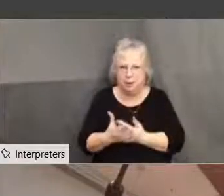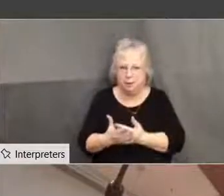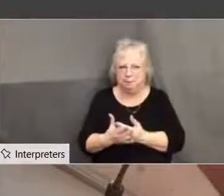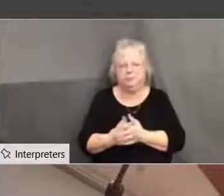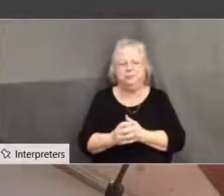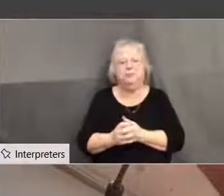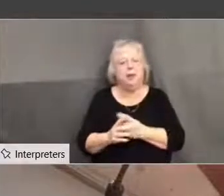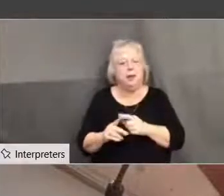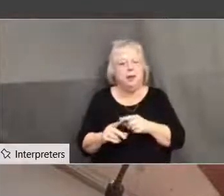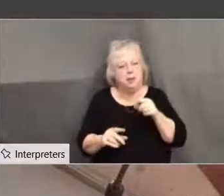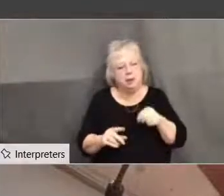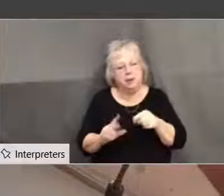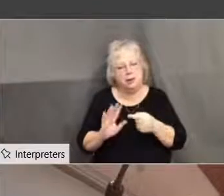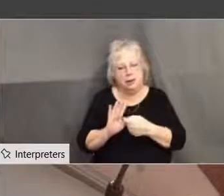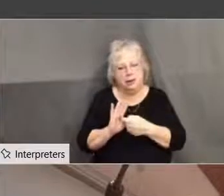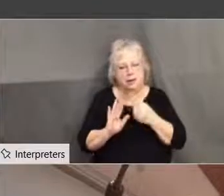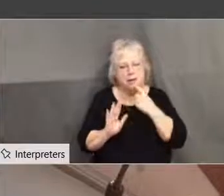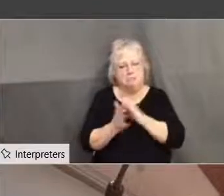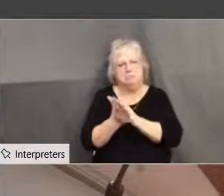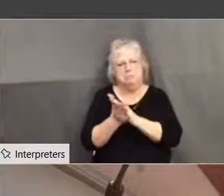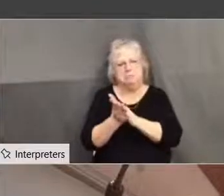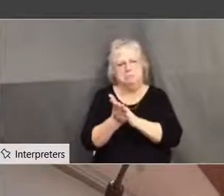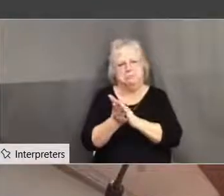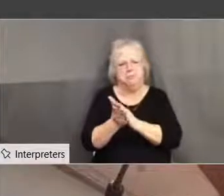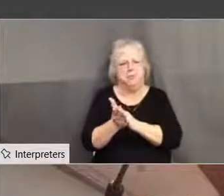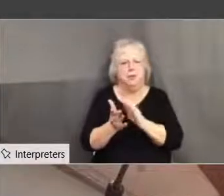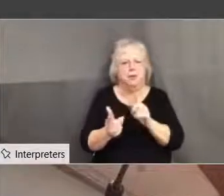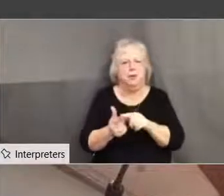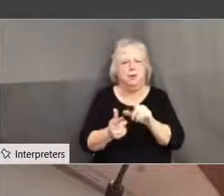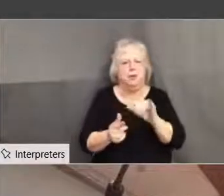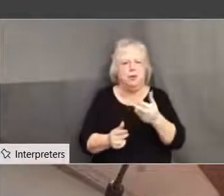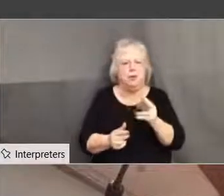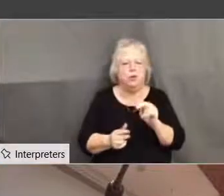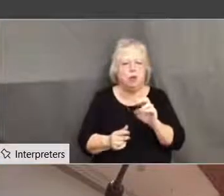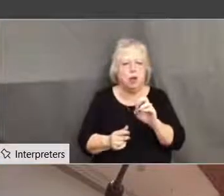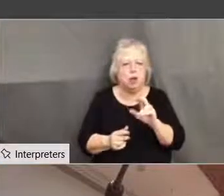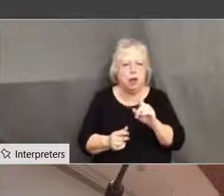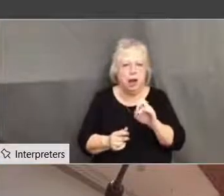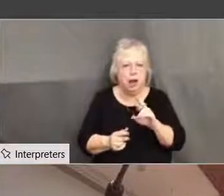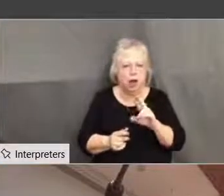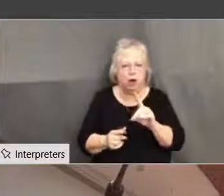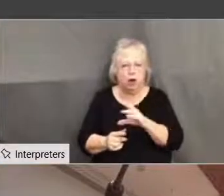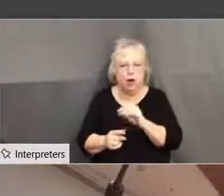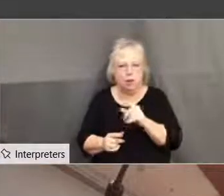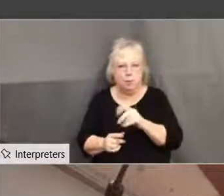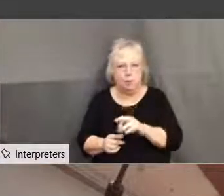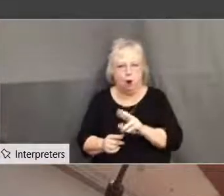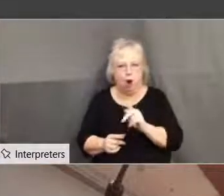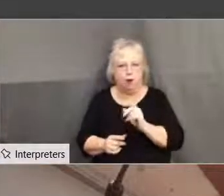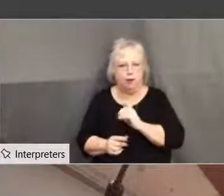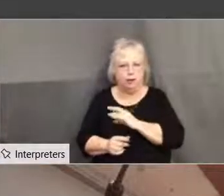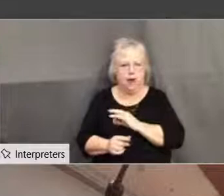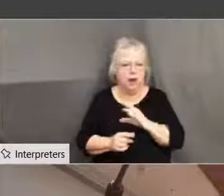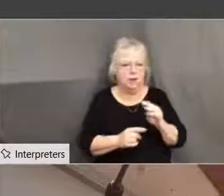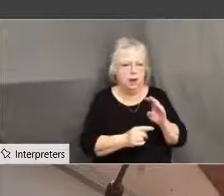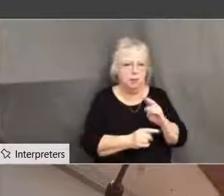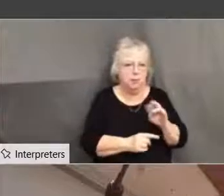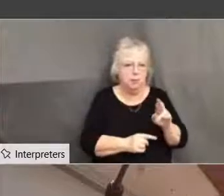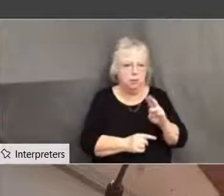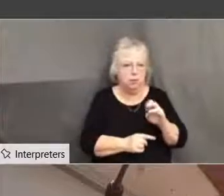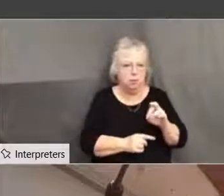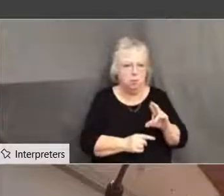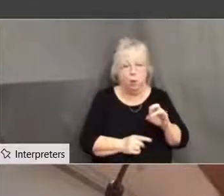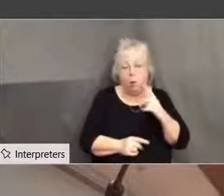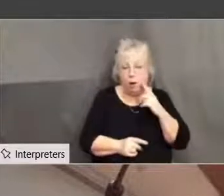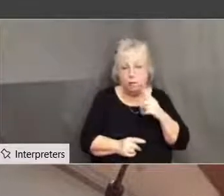to John Eckert and the park staff and Mr. Moore for getting this done, and to you all for being great advocates. But